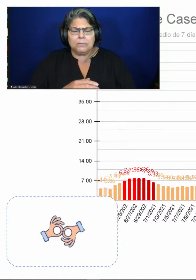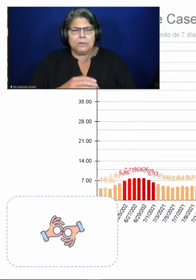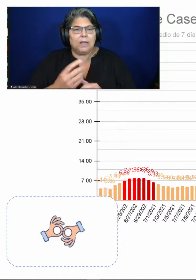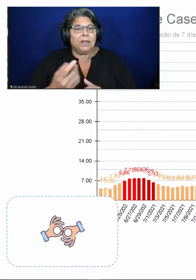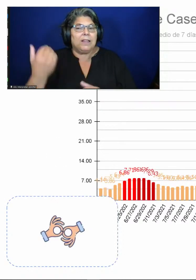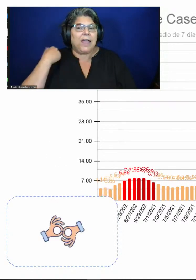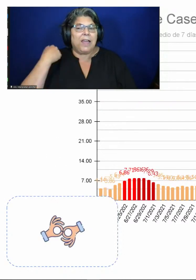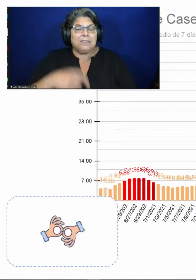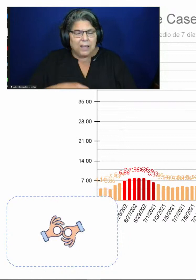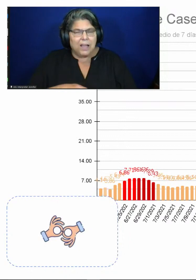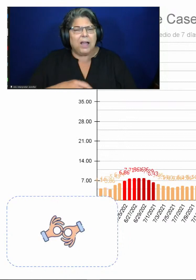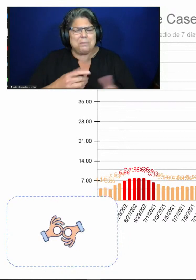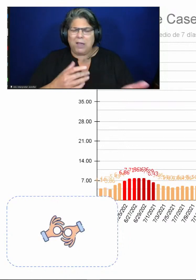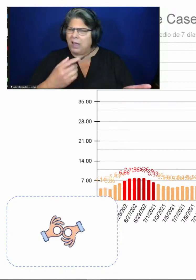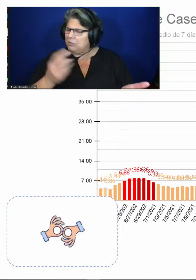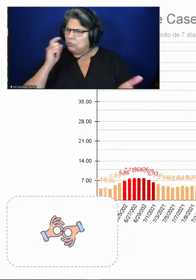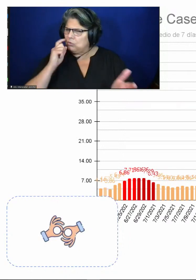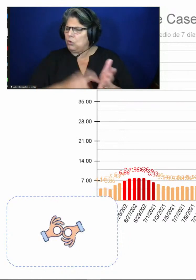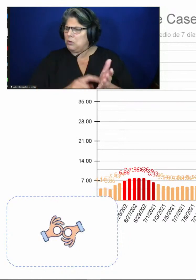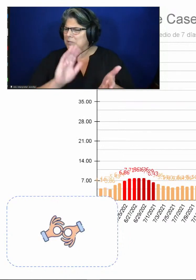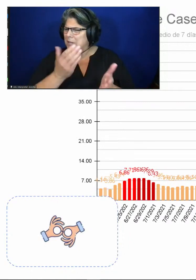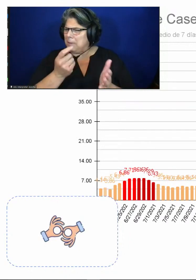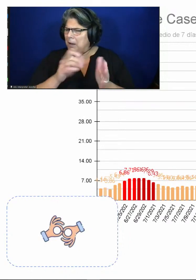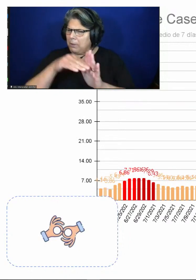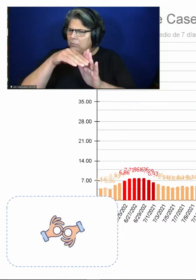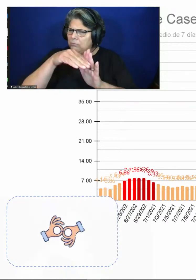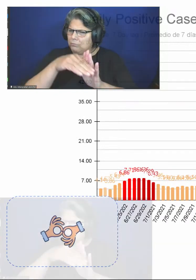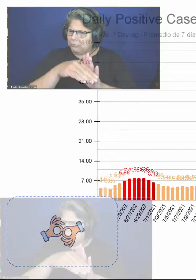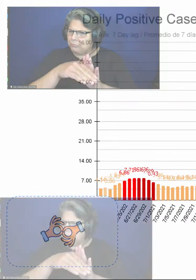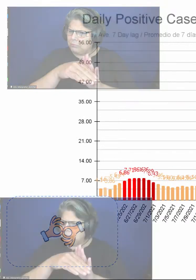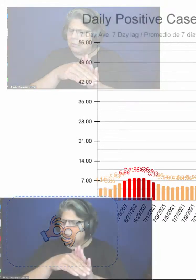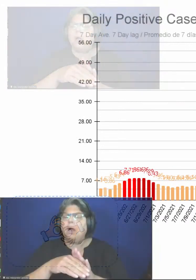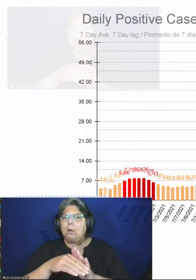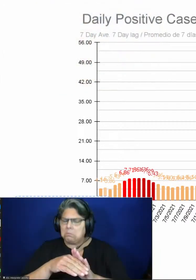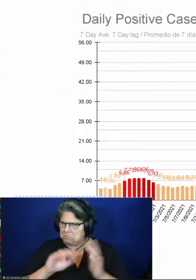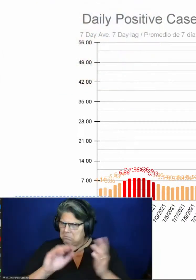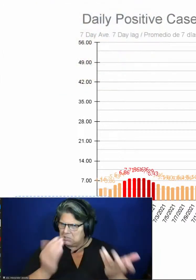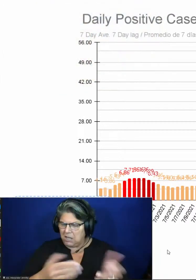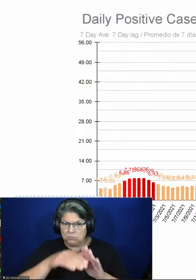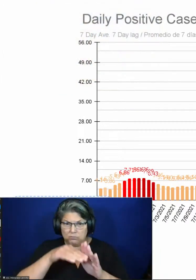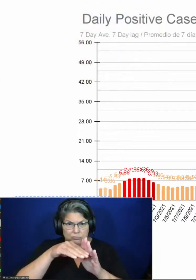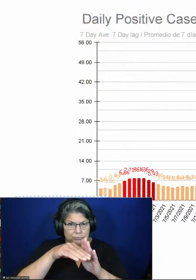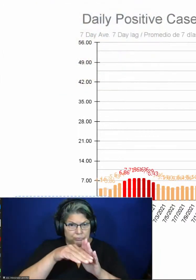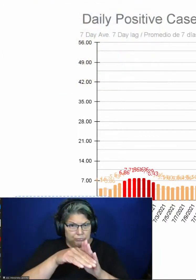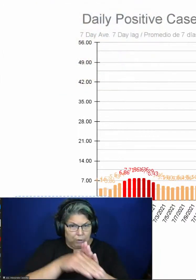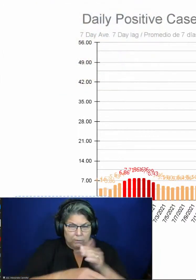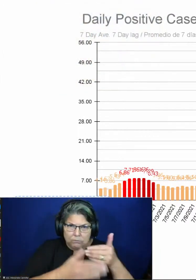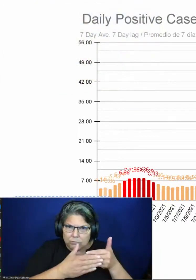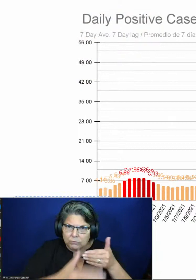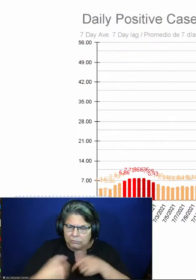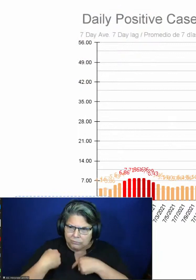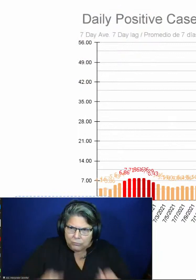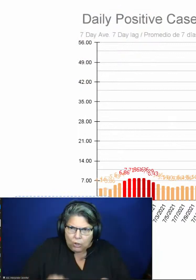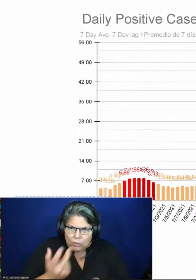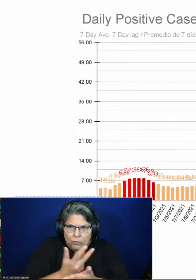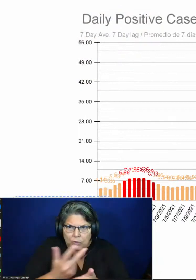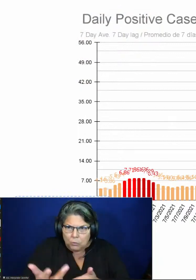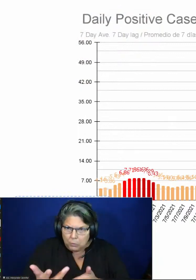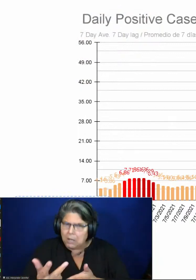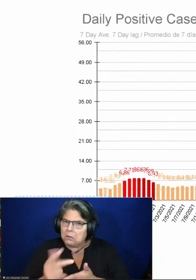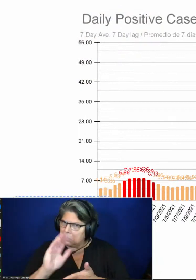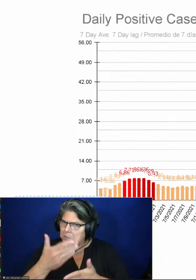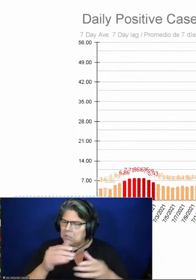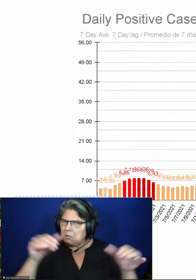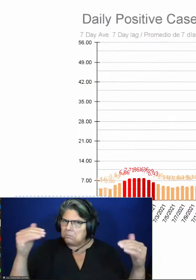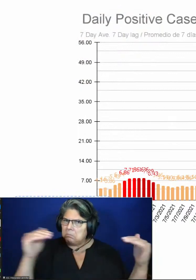really significant. At this time, the decrease has been repeated over 3 weeks and seems to be consistent also with the state